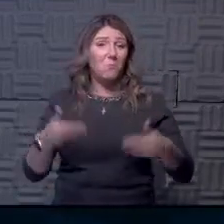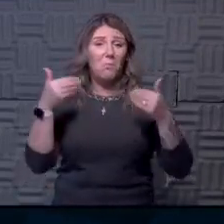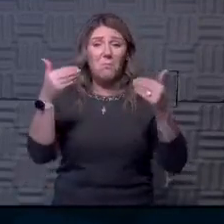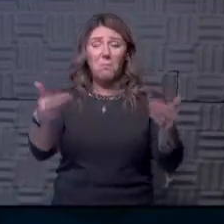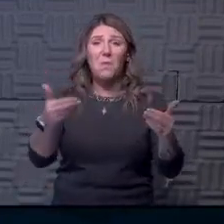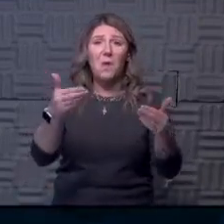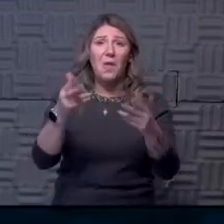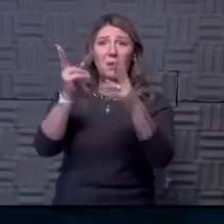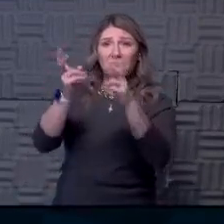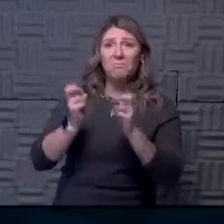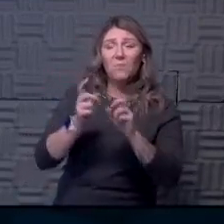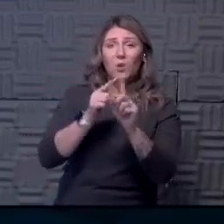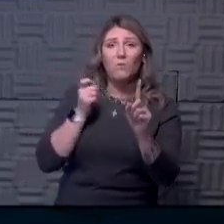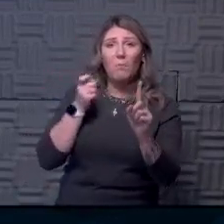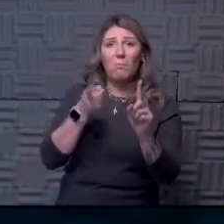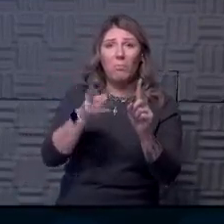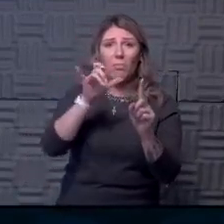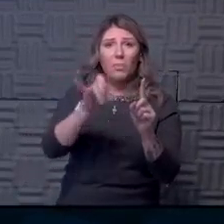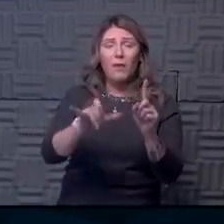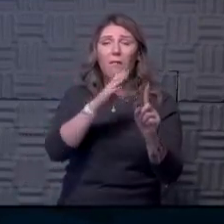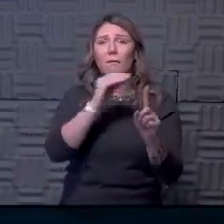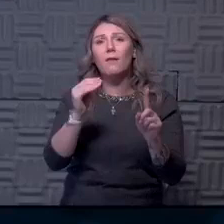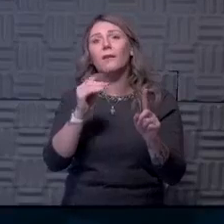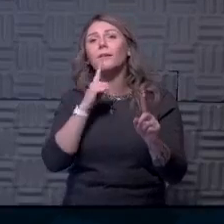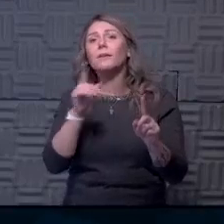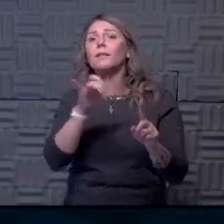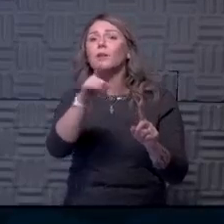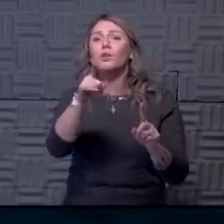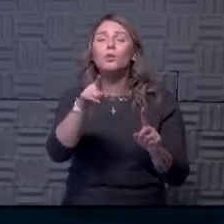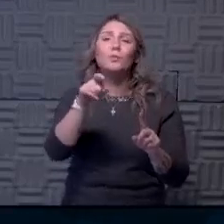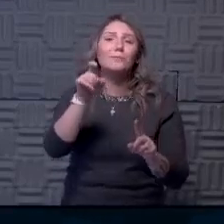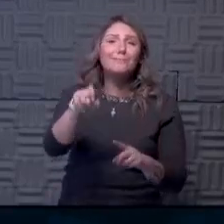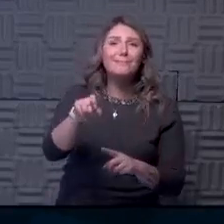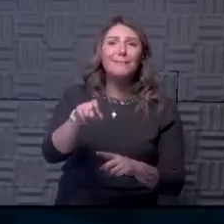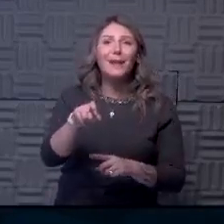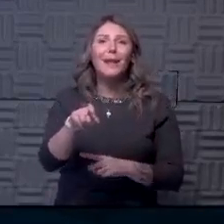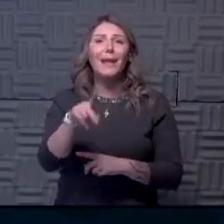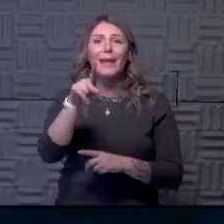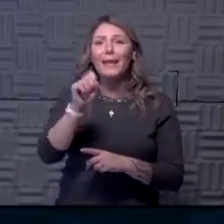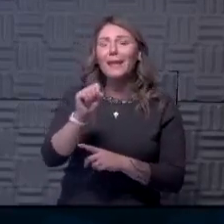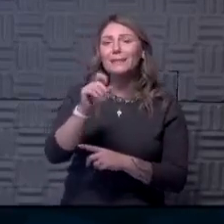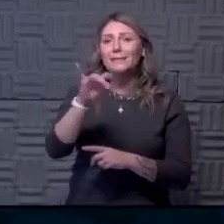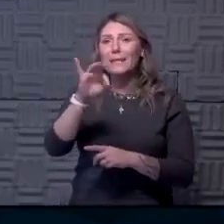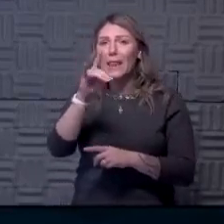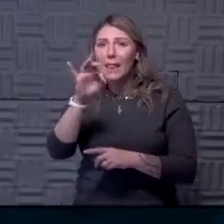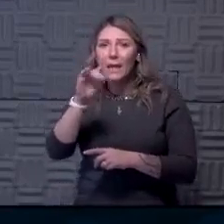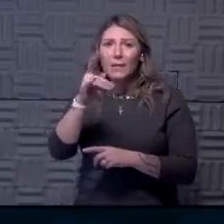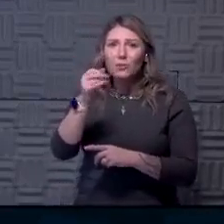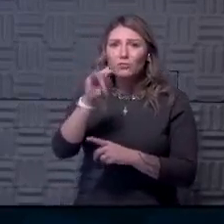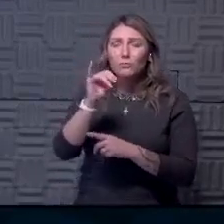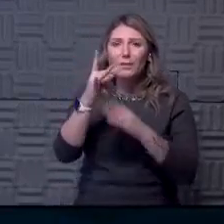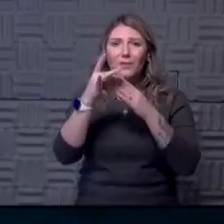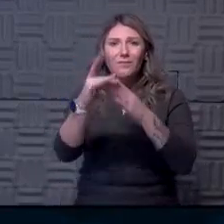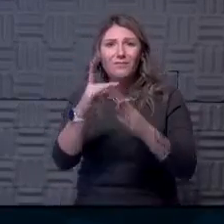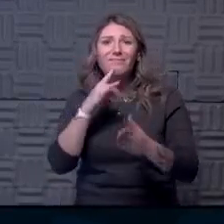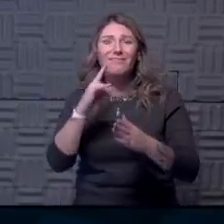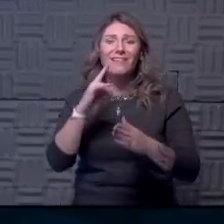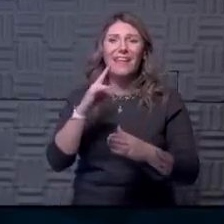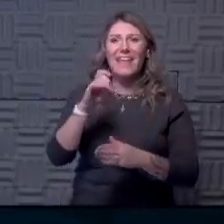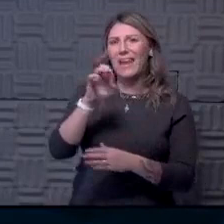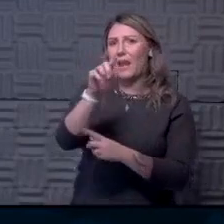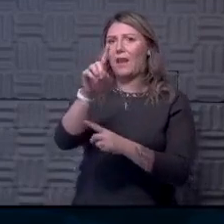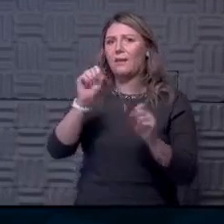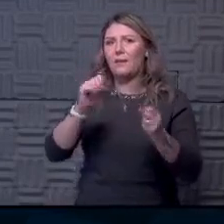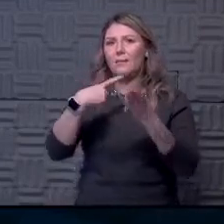them from there if you need it. And like I said, Kansas Health Foundation, Kansas Leadership Center will soon, and Ed can talk to you a little bit more